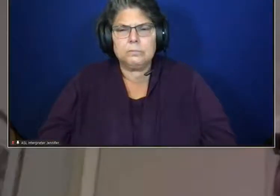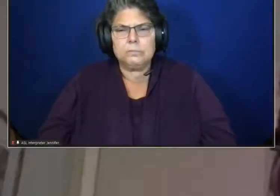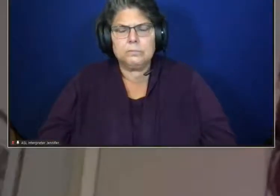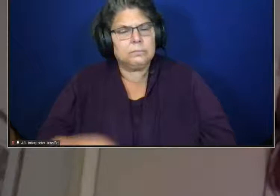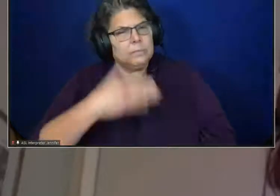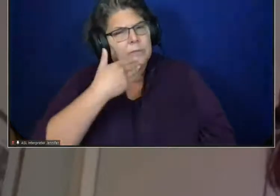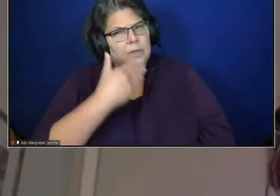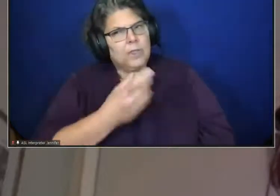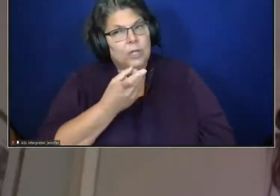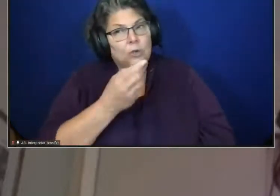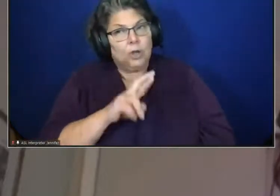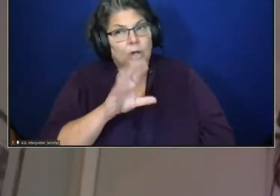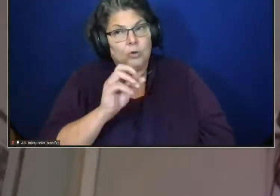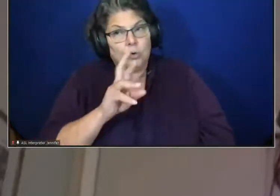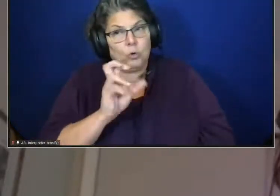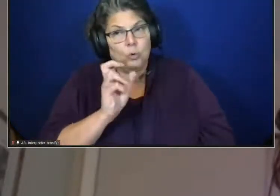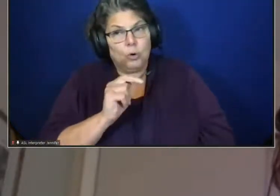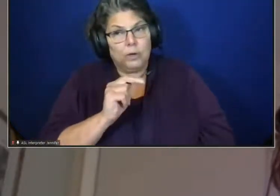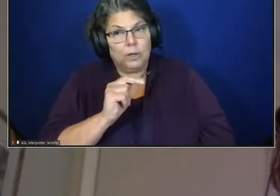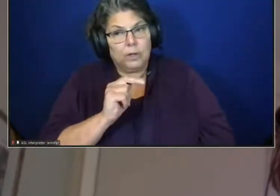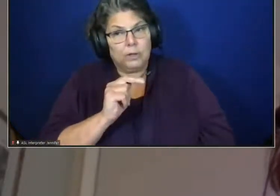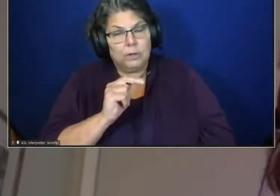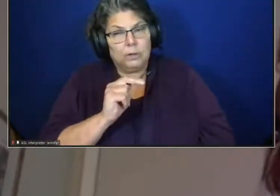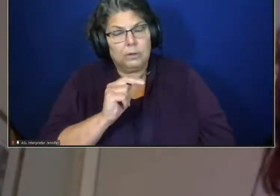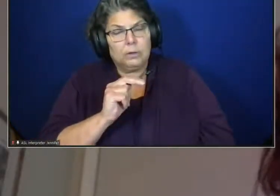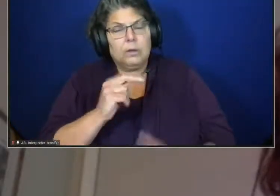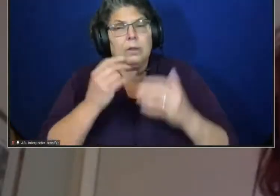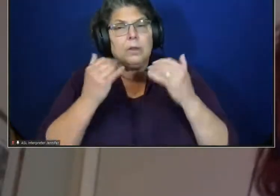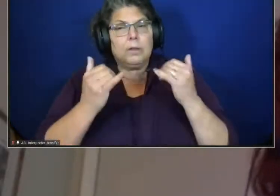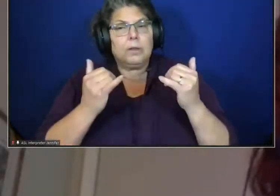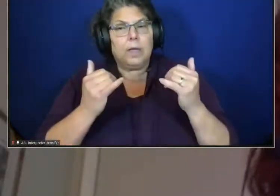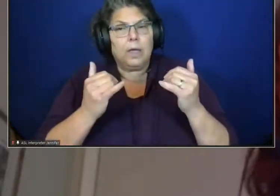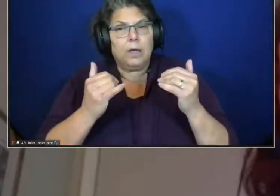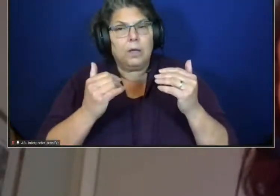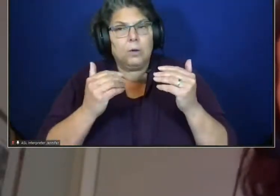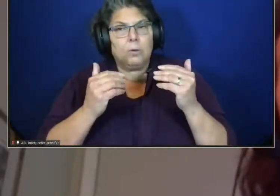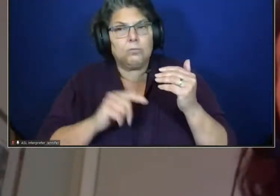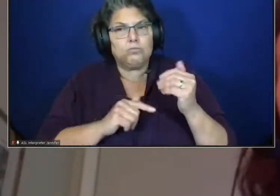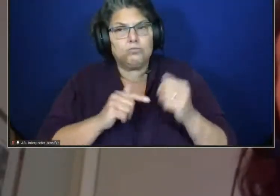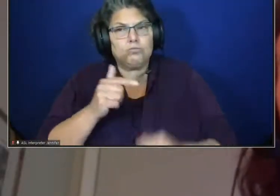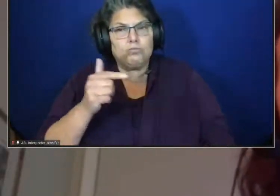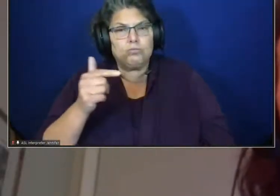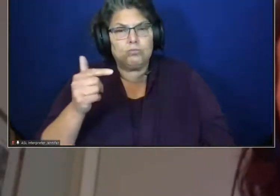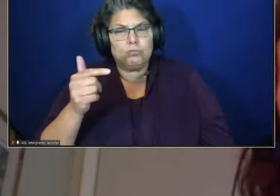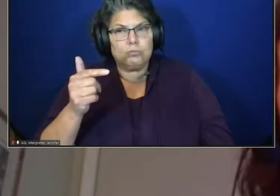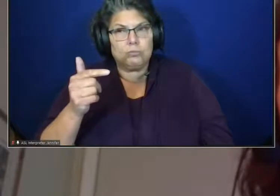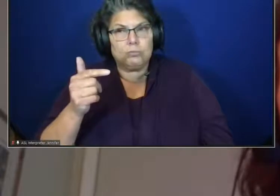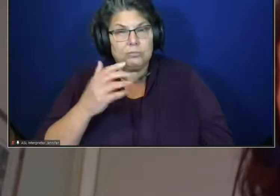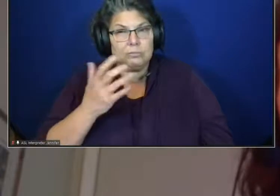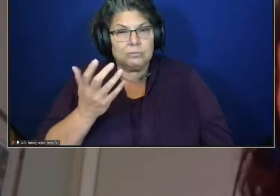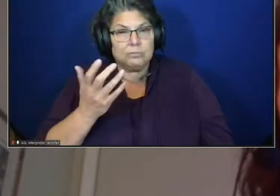Thank you, Dr. Coren. And let's move on to